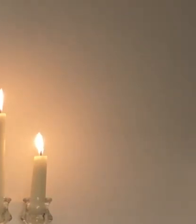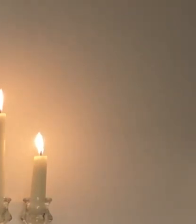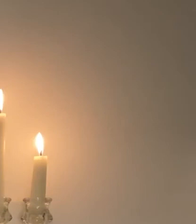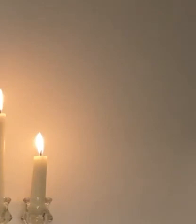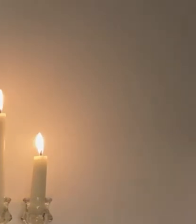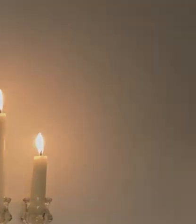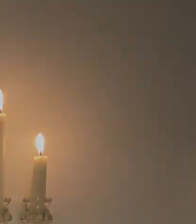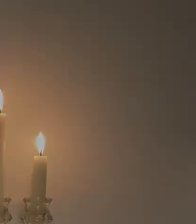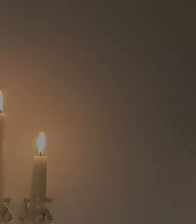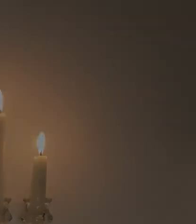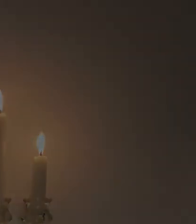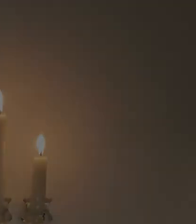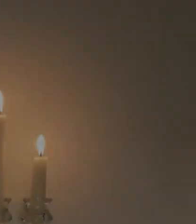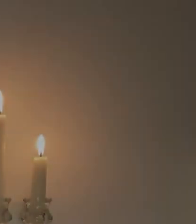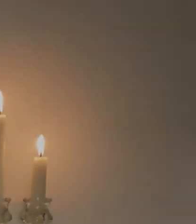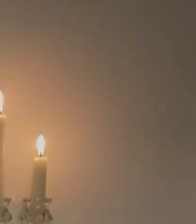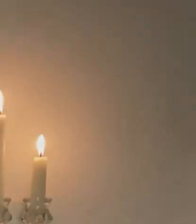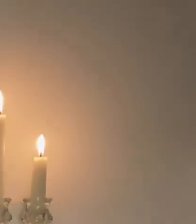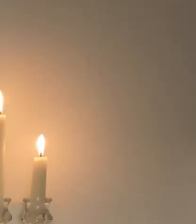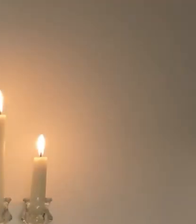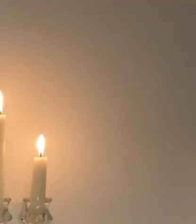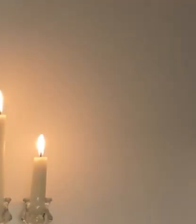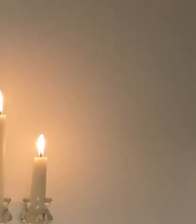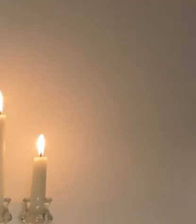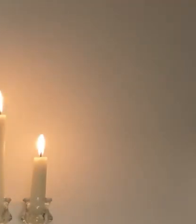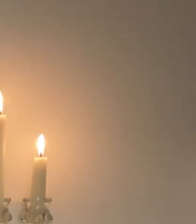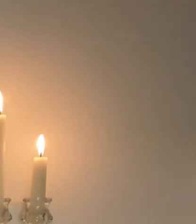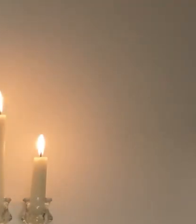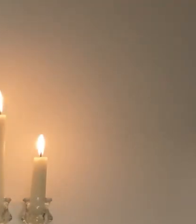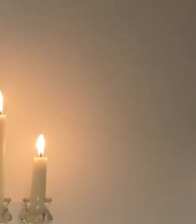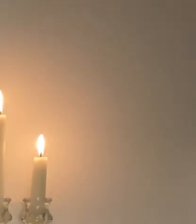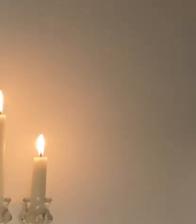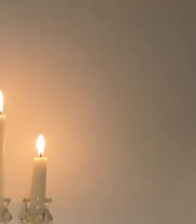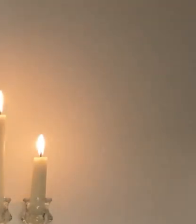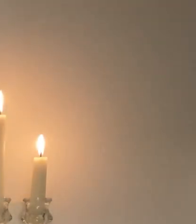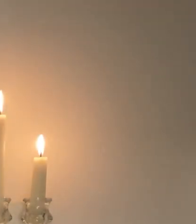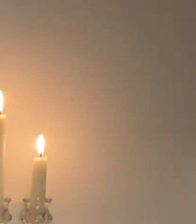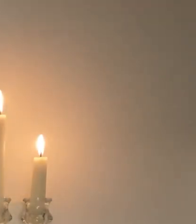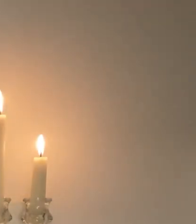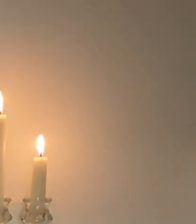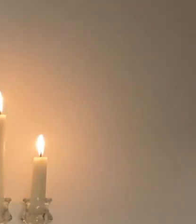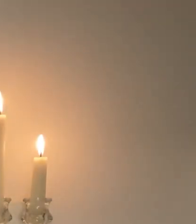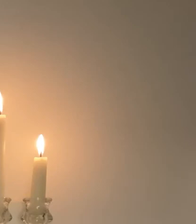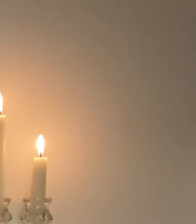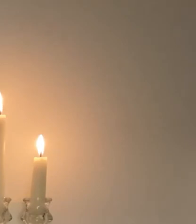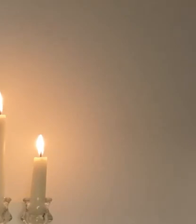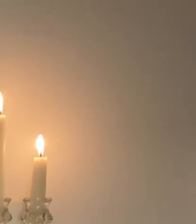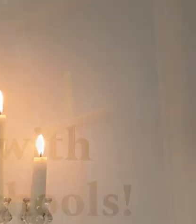Go in peace.